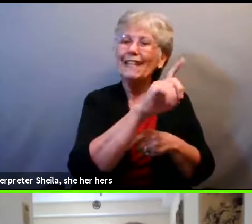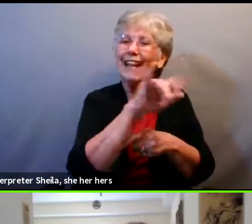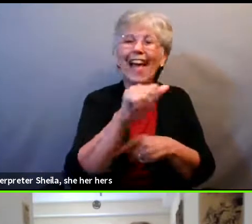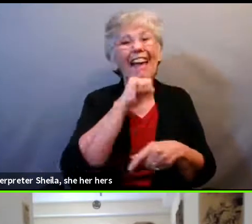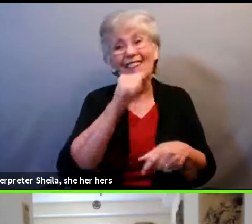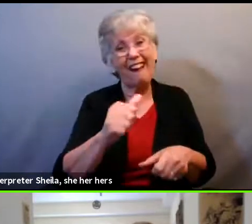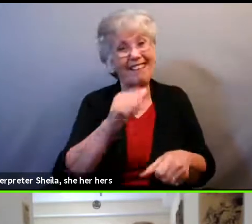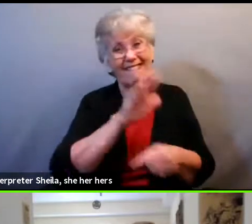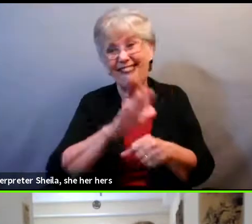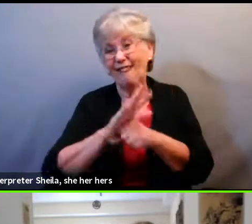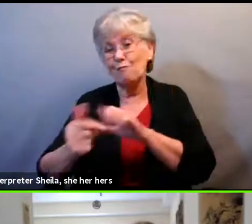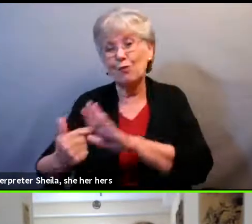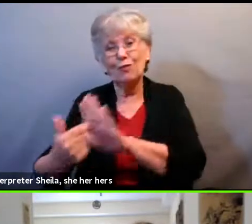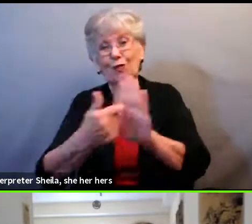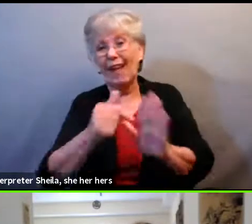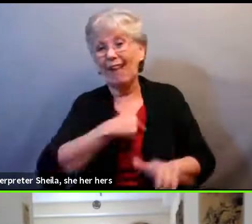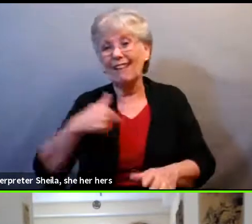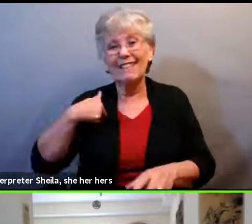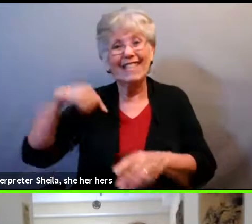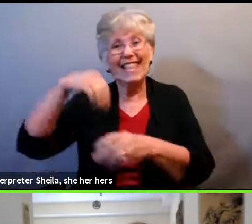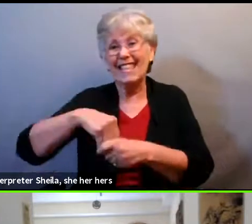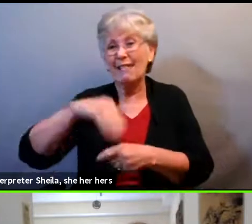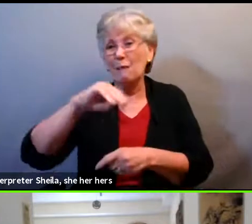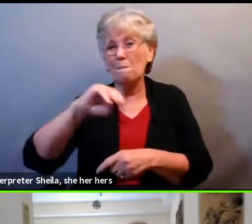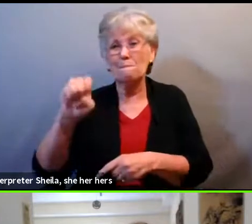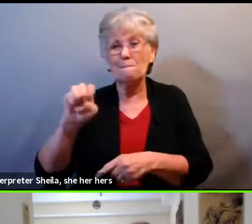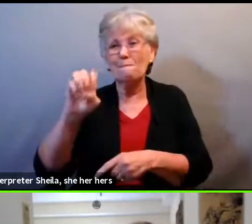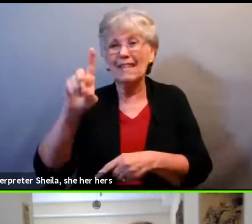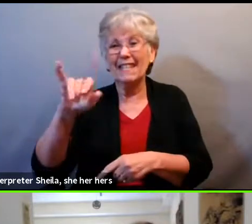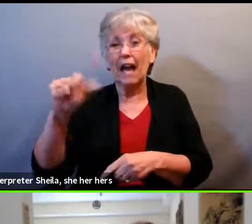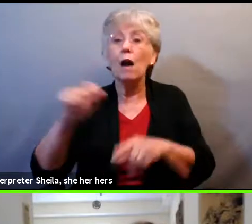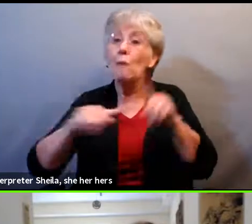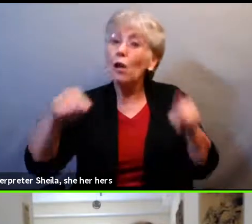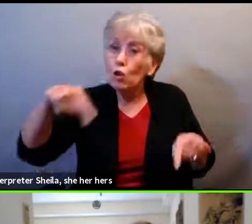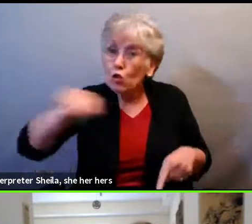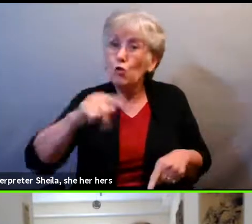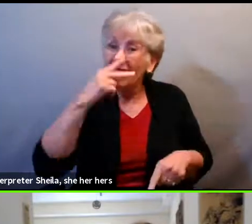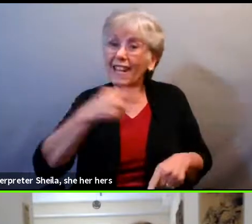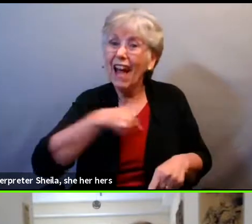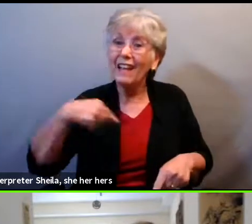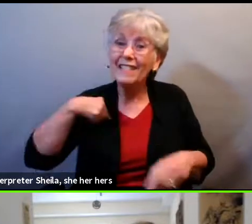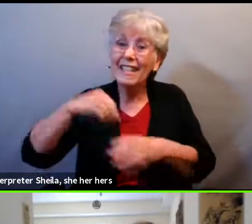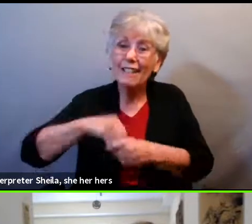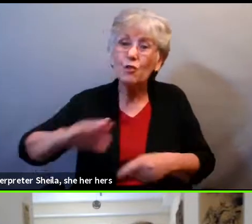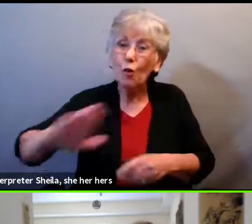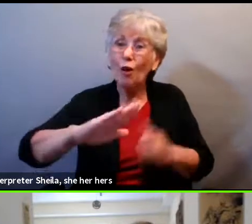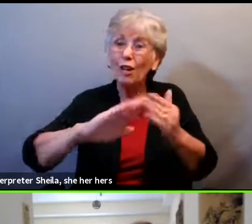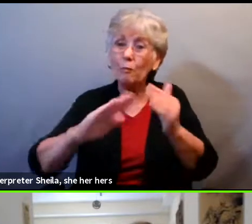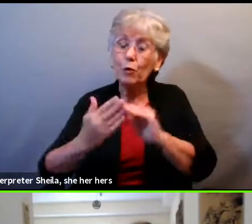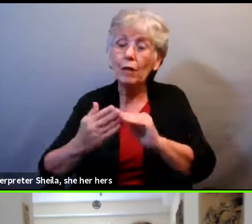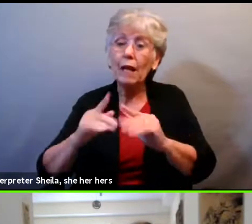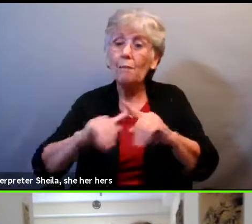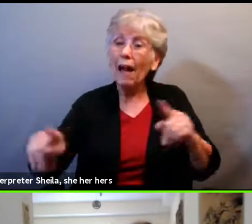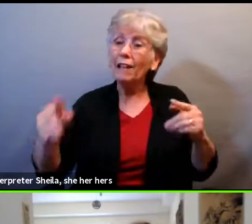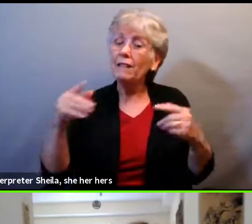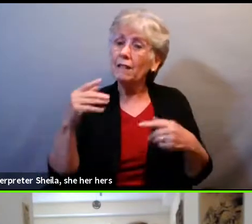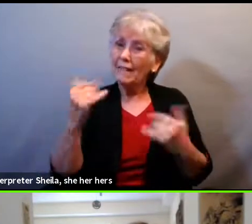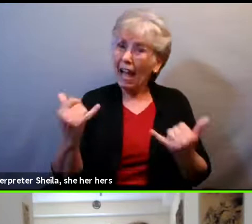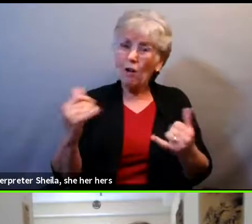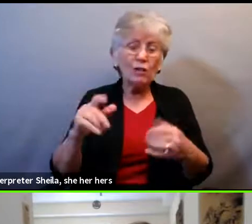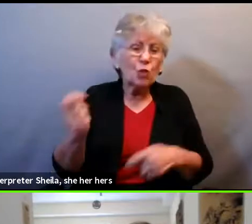but you see us in our communities. And the fact that there's been so little done, I think,